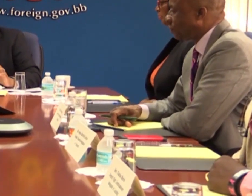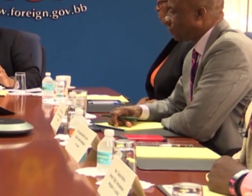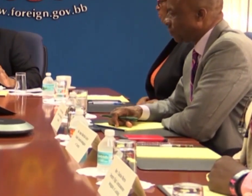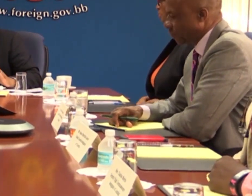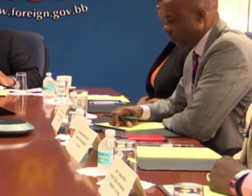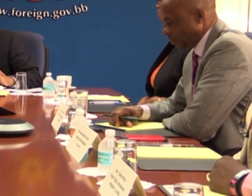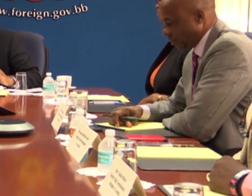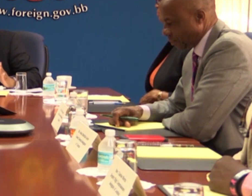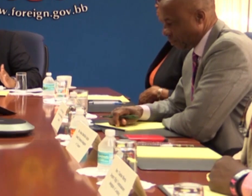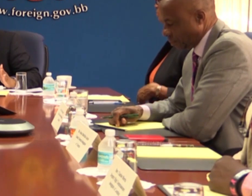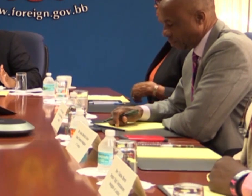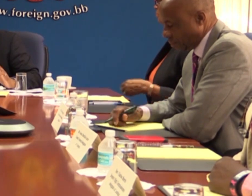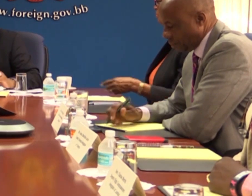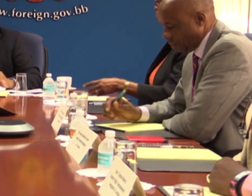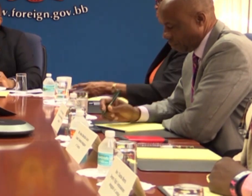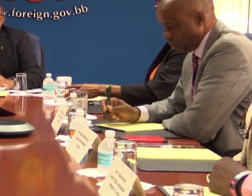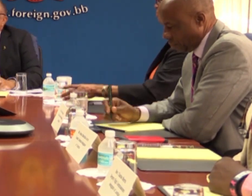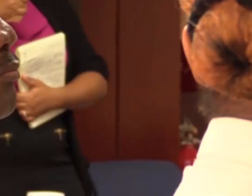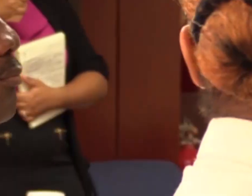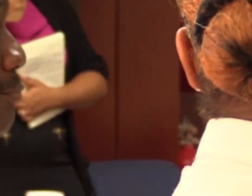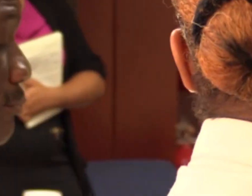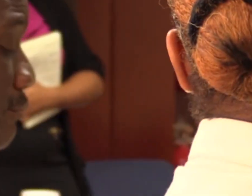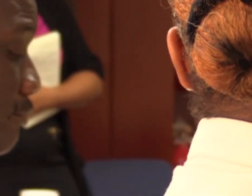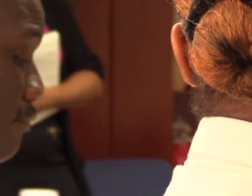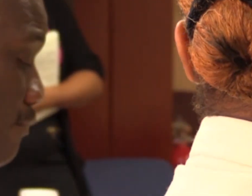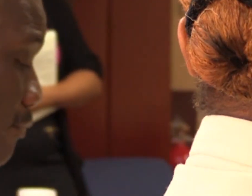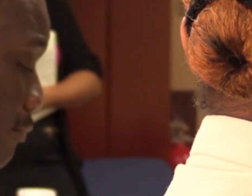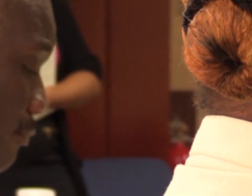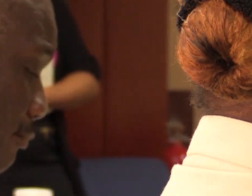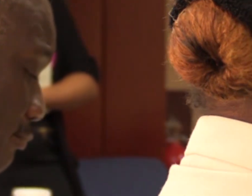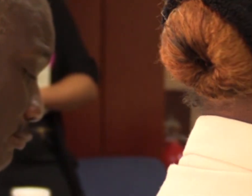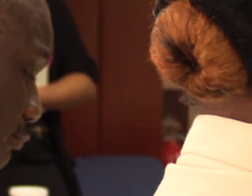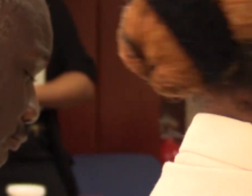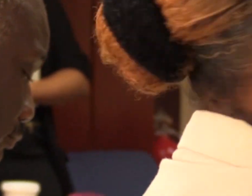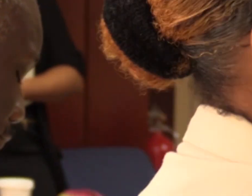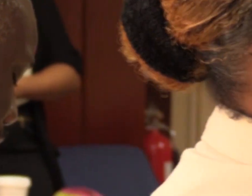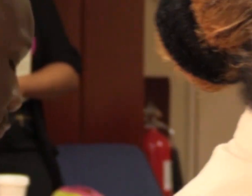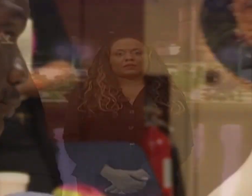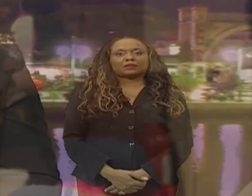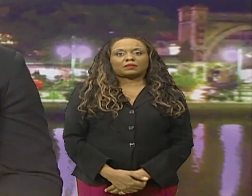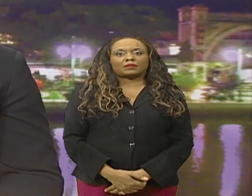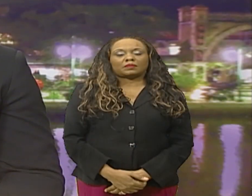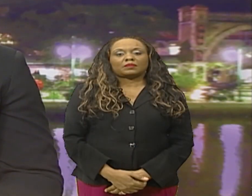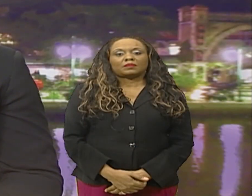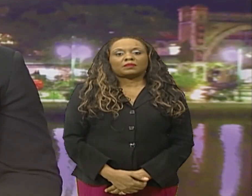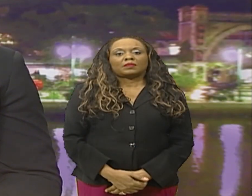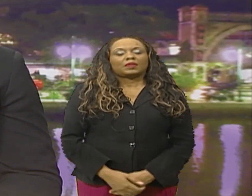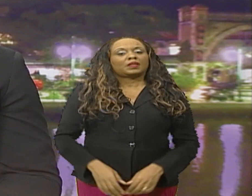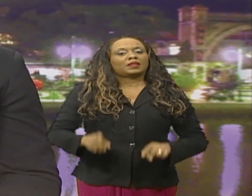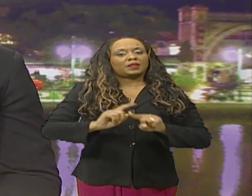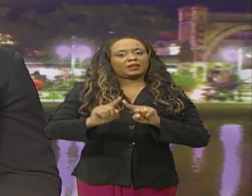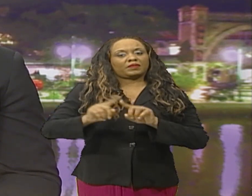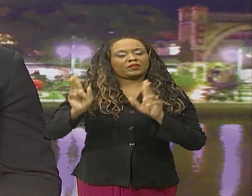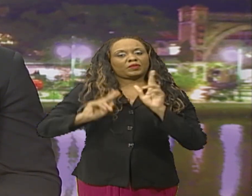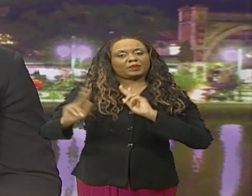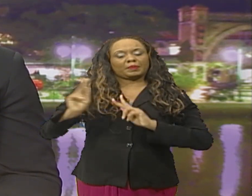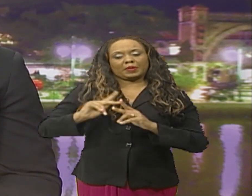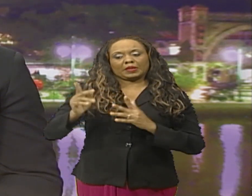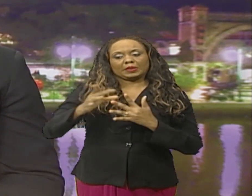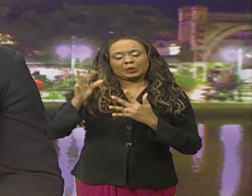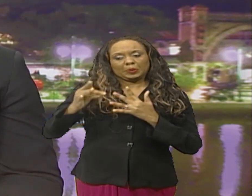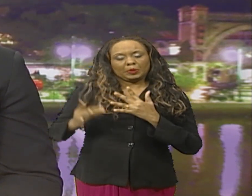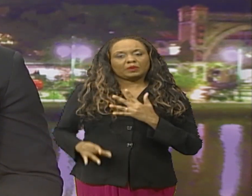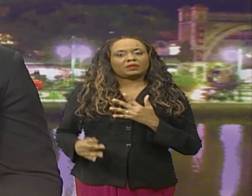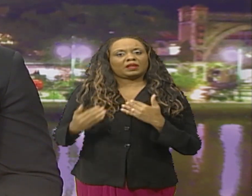Walcott, made the announcement earlier today. Senator Walcott says those chosen each bring to their post a diverse set of skills and